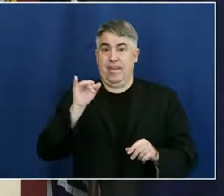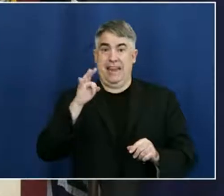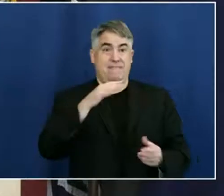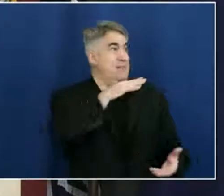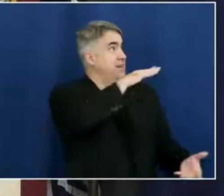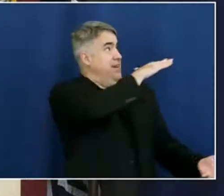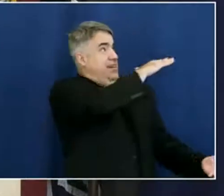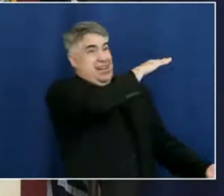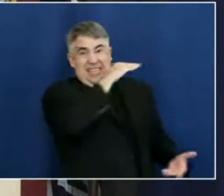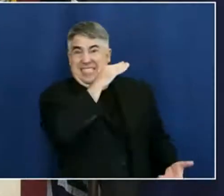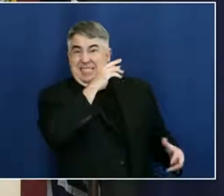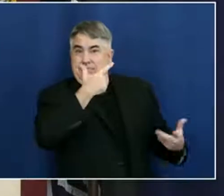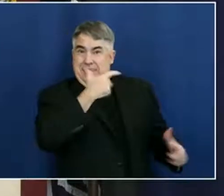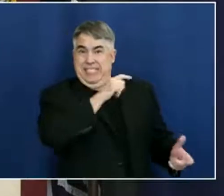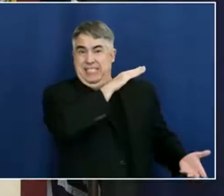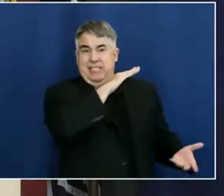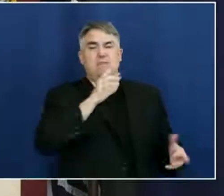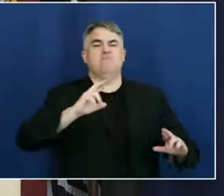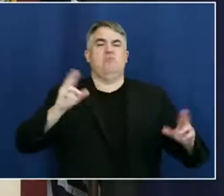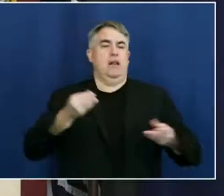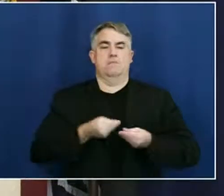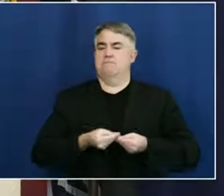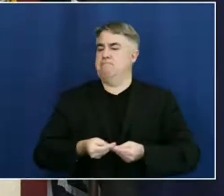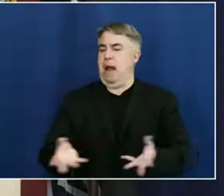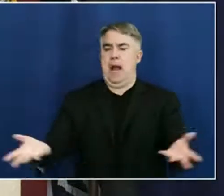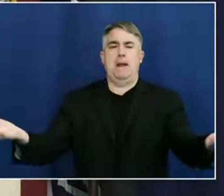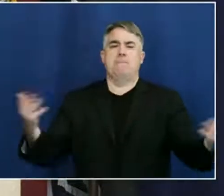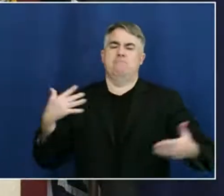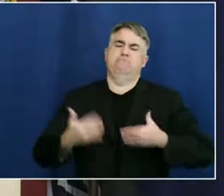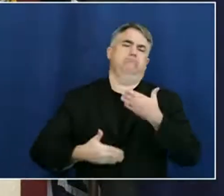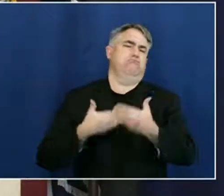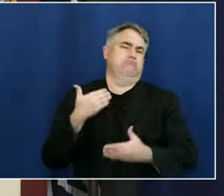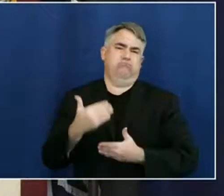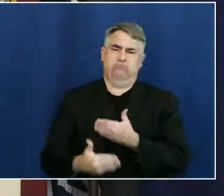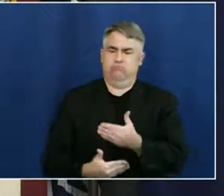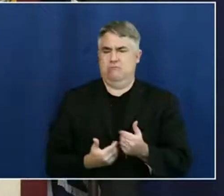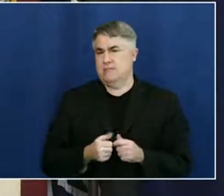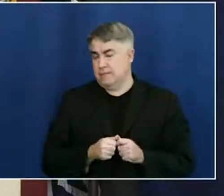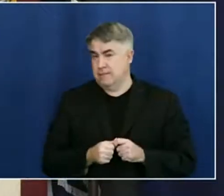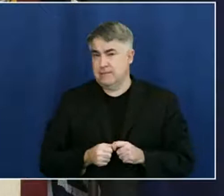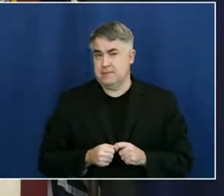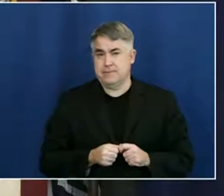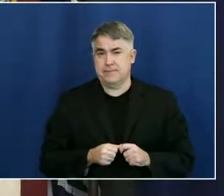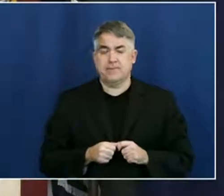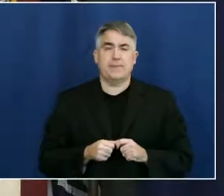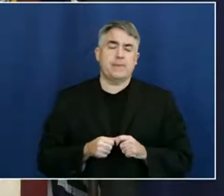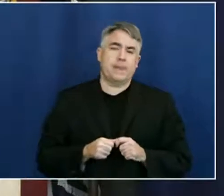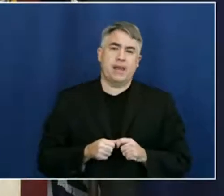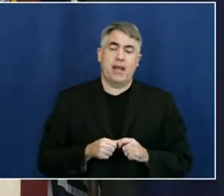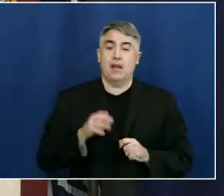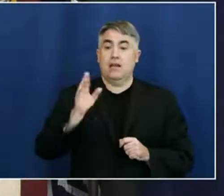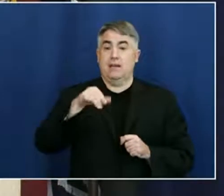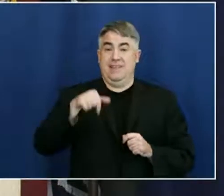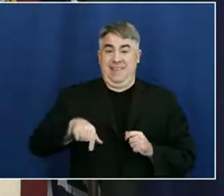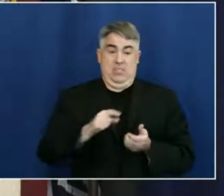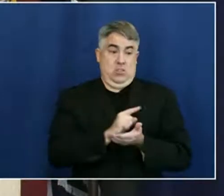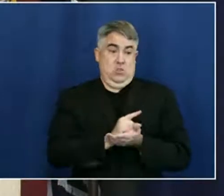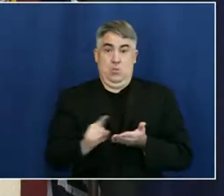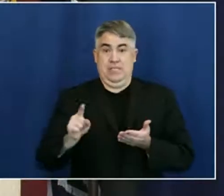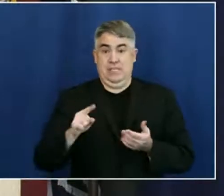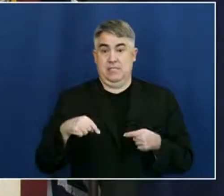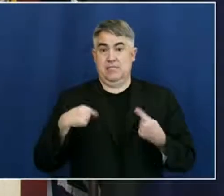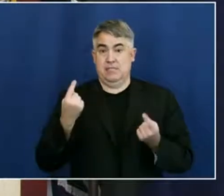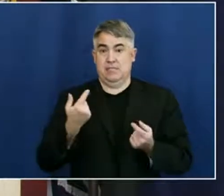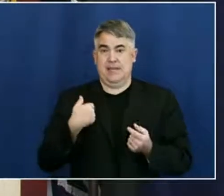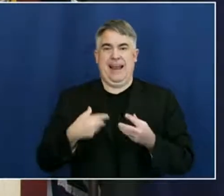within the next month, we want to make sure that we stand poised and ready to administer those. And so this week we are adding additional sites in